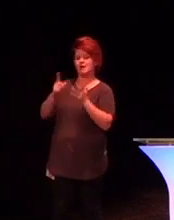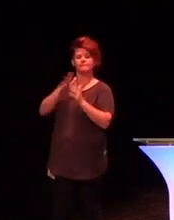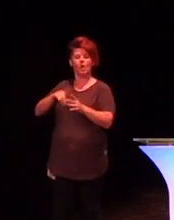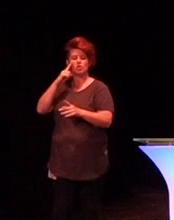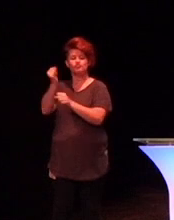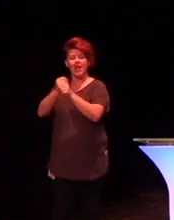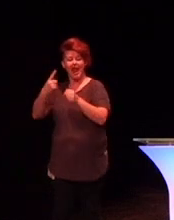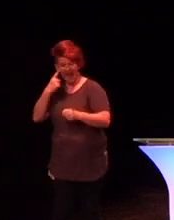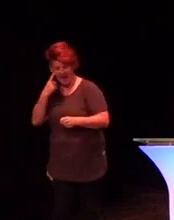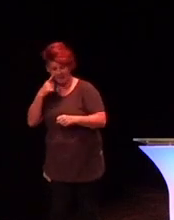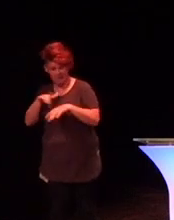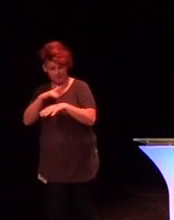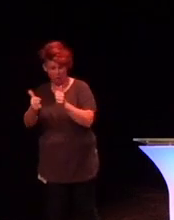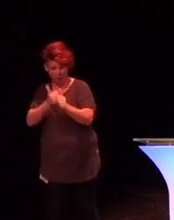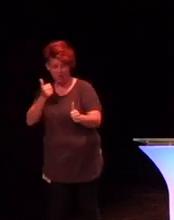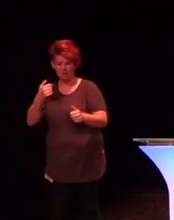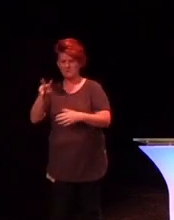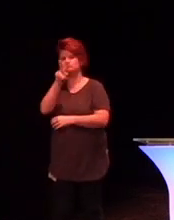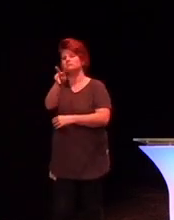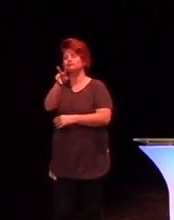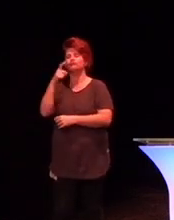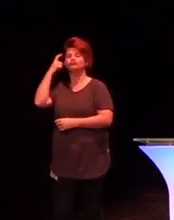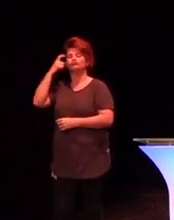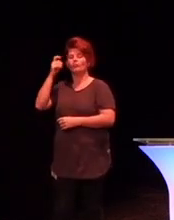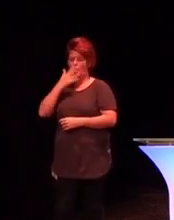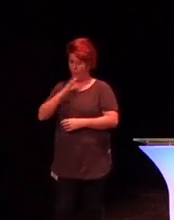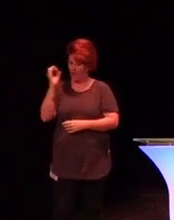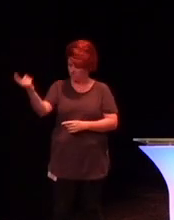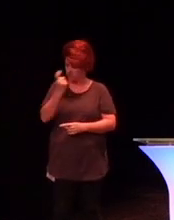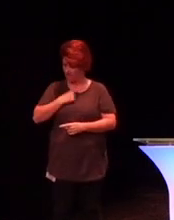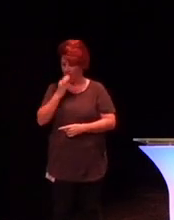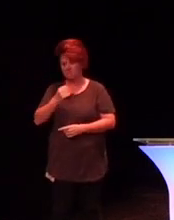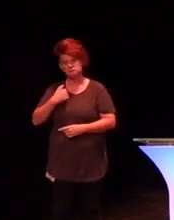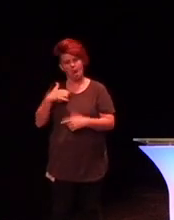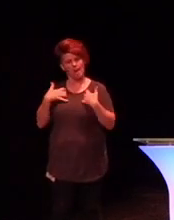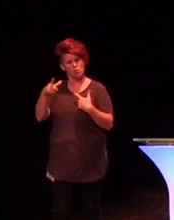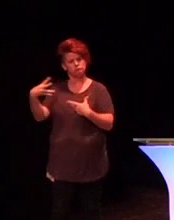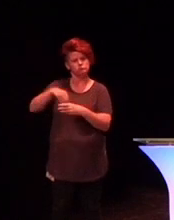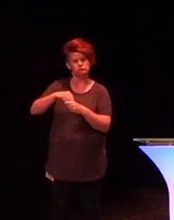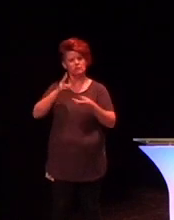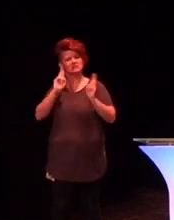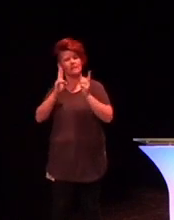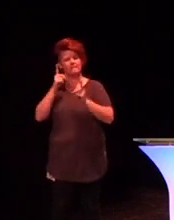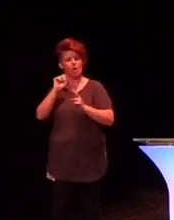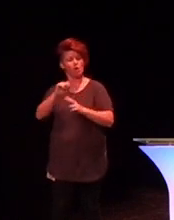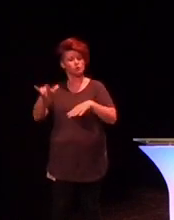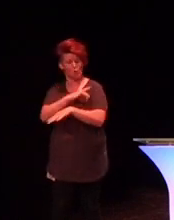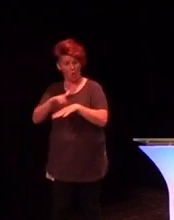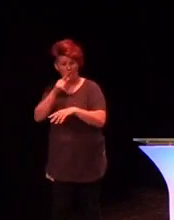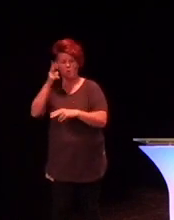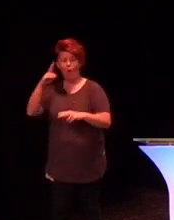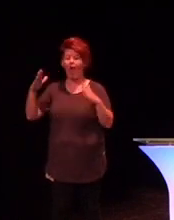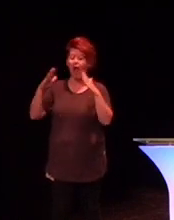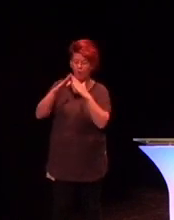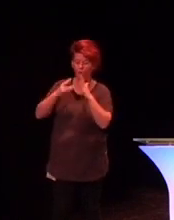a massive challenge. And I was working for Grey Eye Theatre Company. And someone asked me about including,